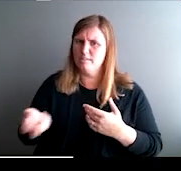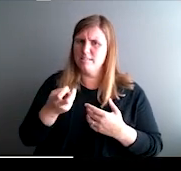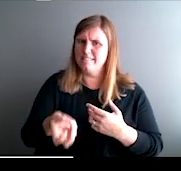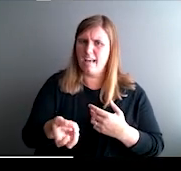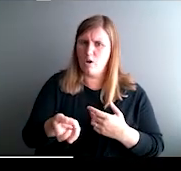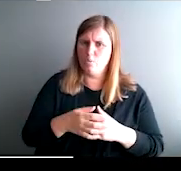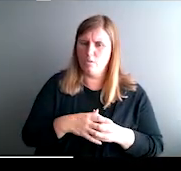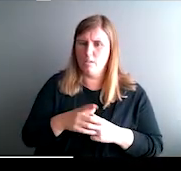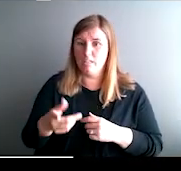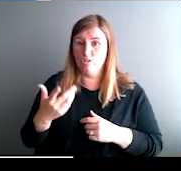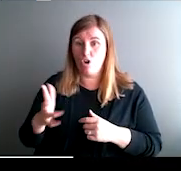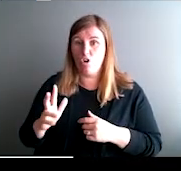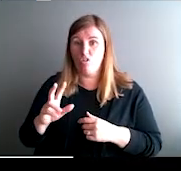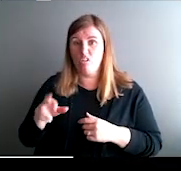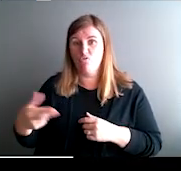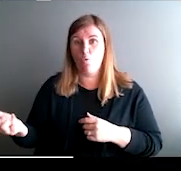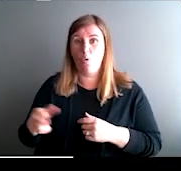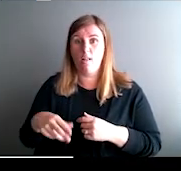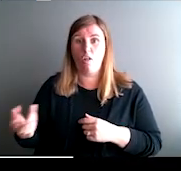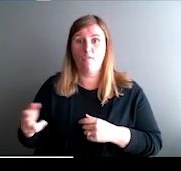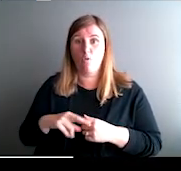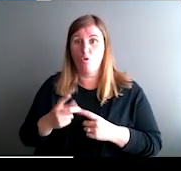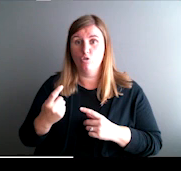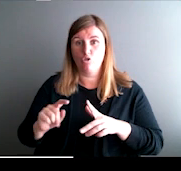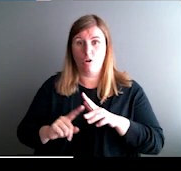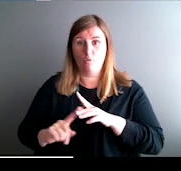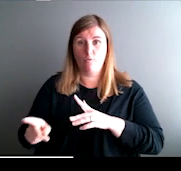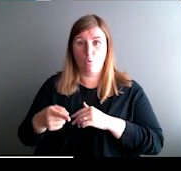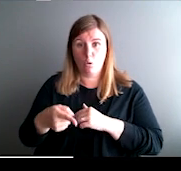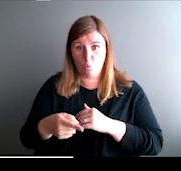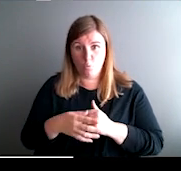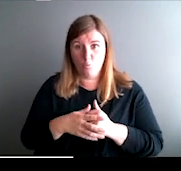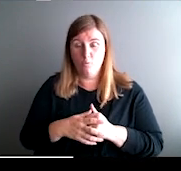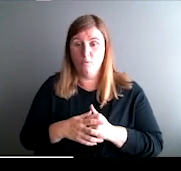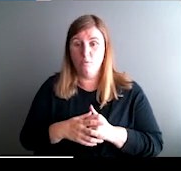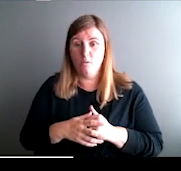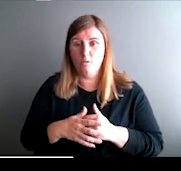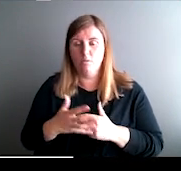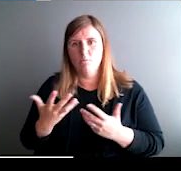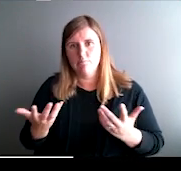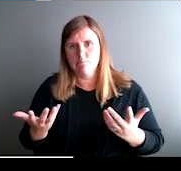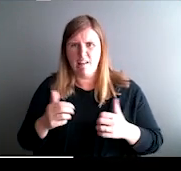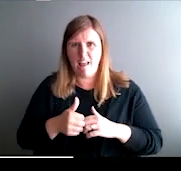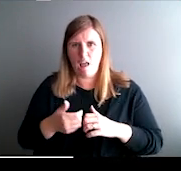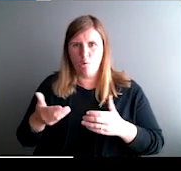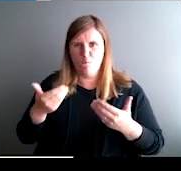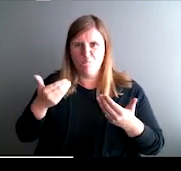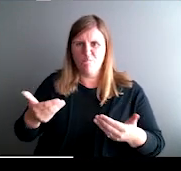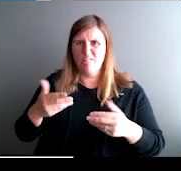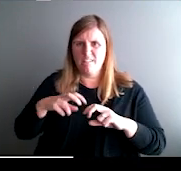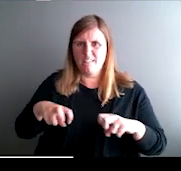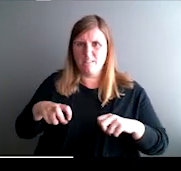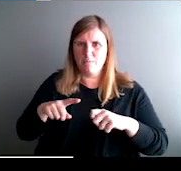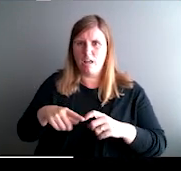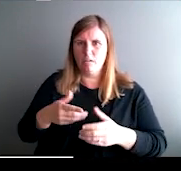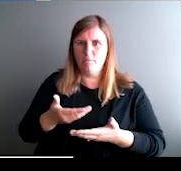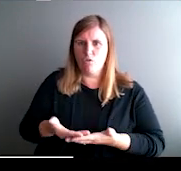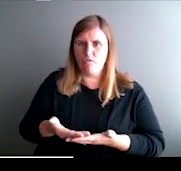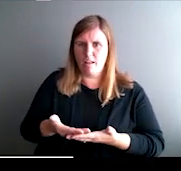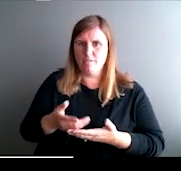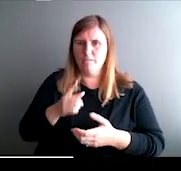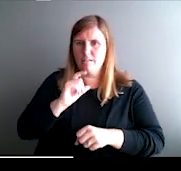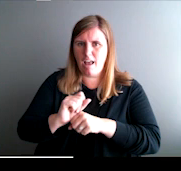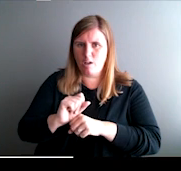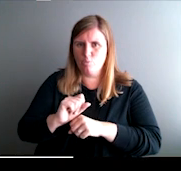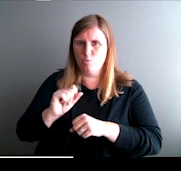down, and he's already rolling on the floor trying to get away from you, well, how are you going to conduct an assessment that reflects the